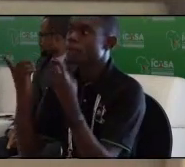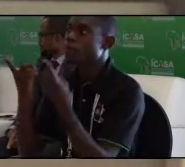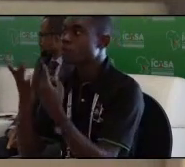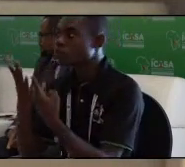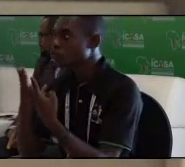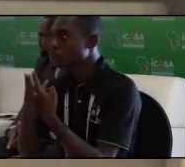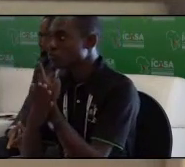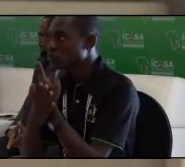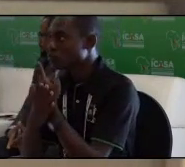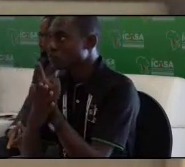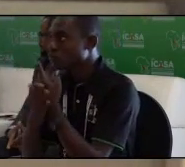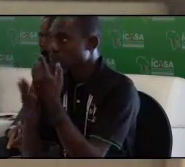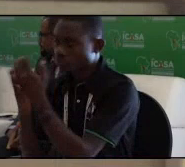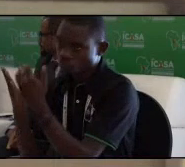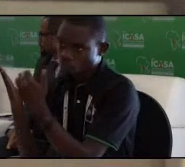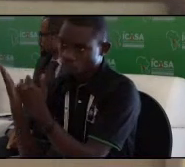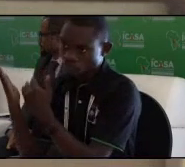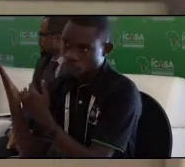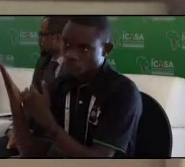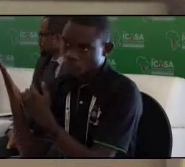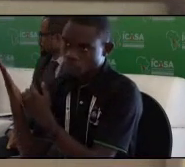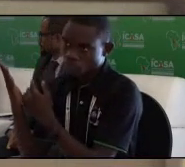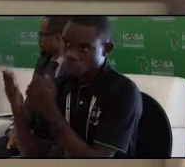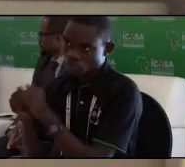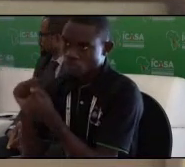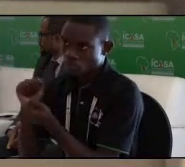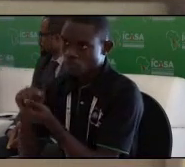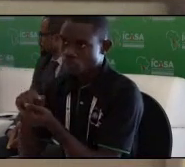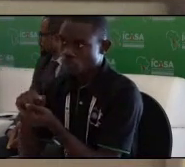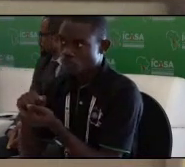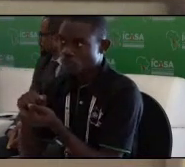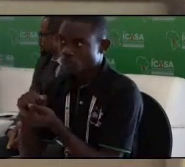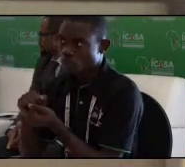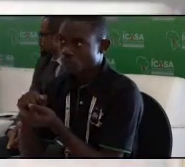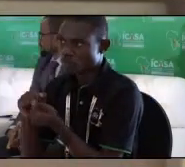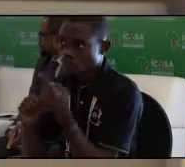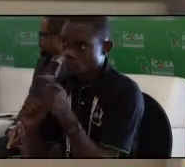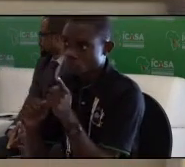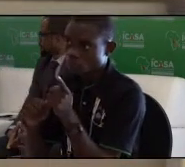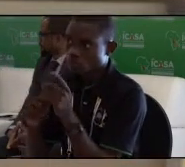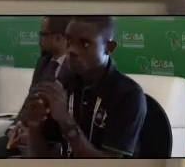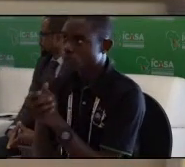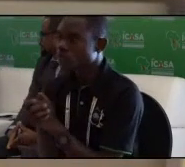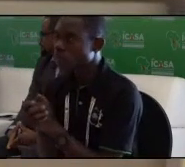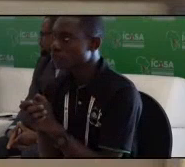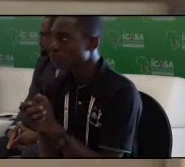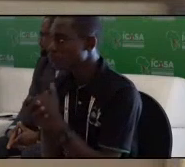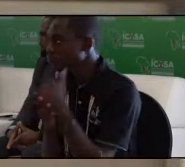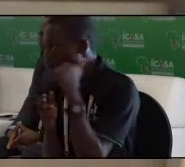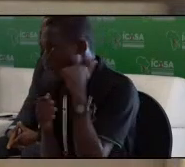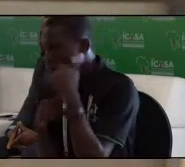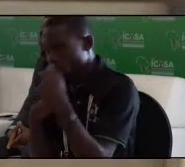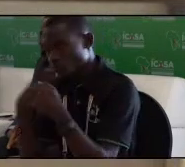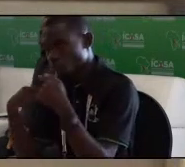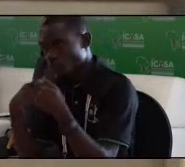of Health. So we have that beautiful protocol. The challenge then, like I mentioned yesterday in